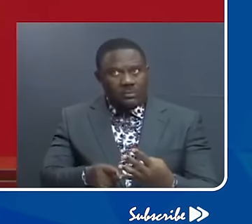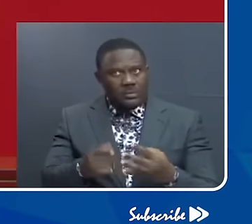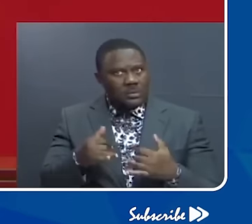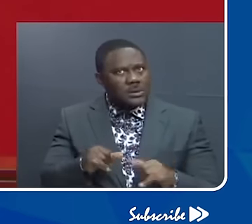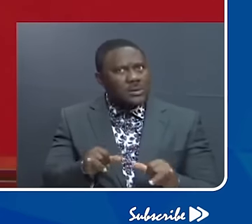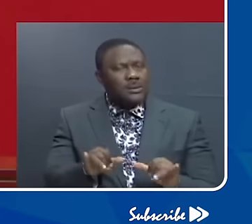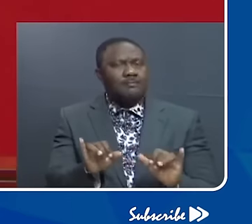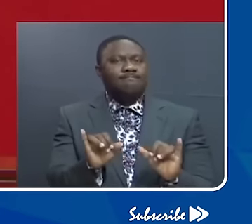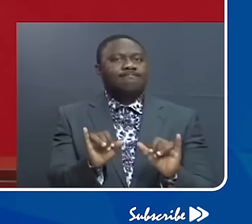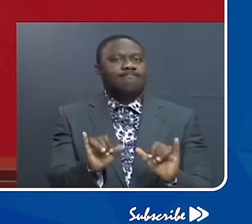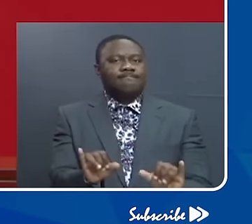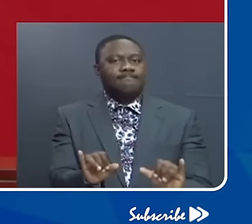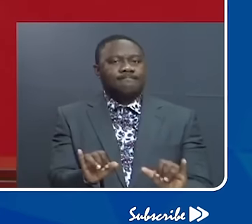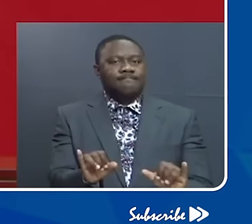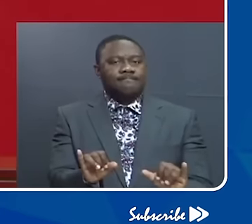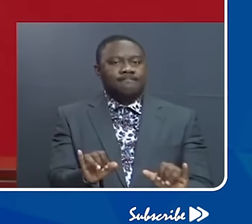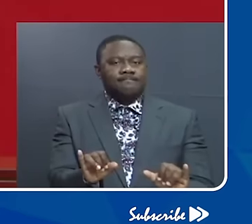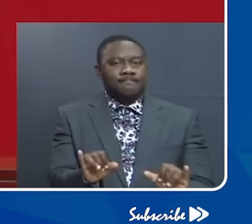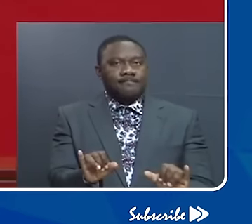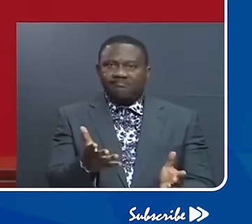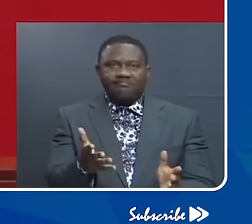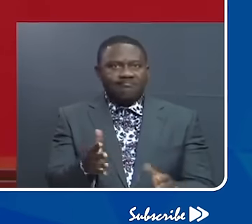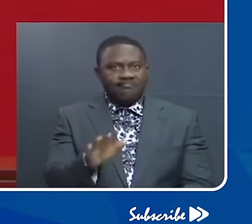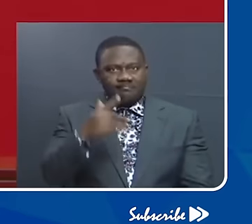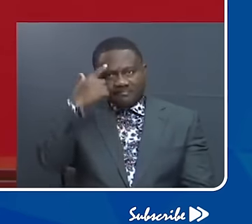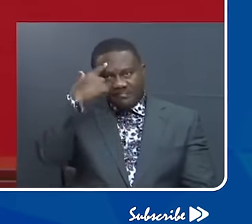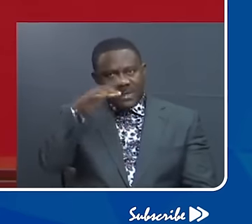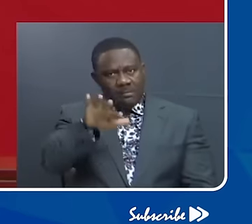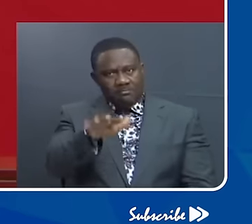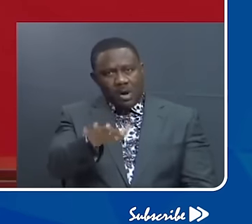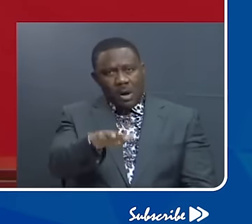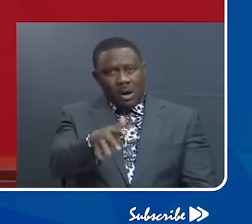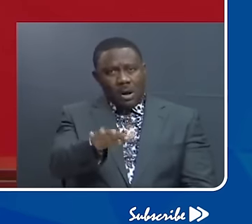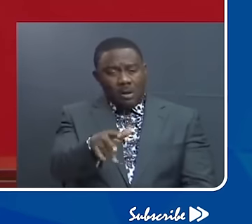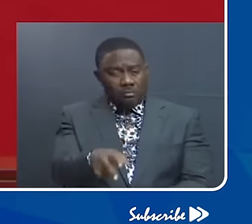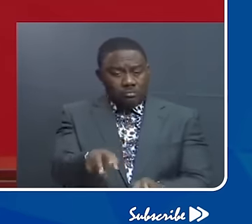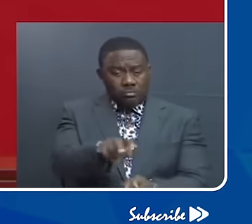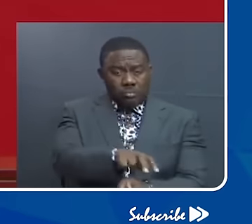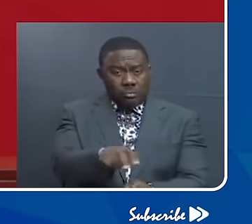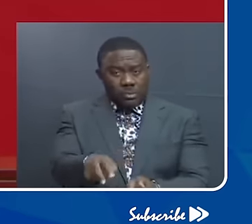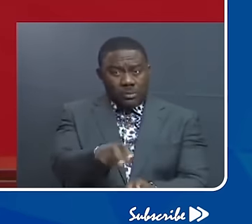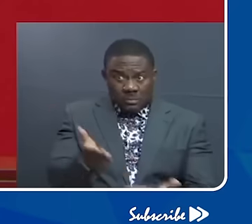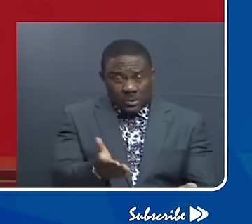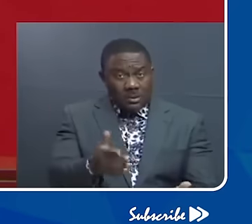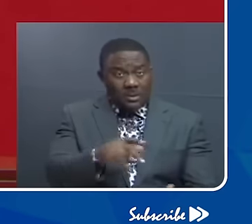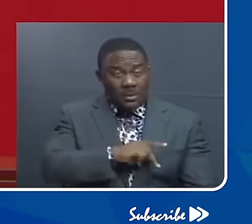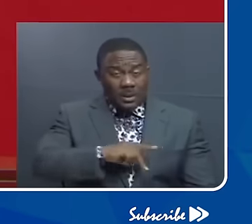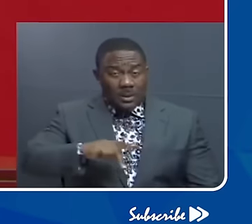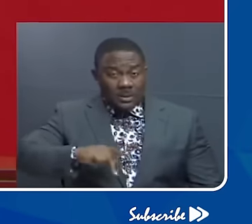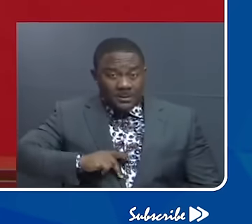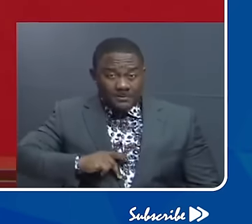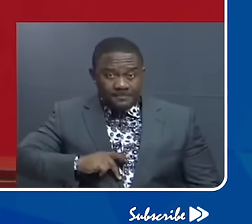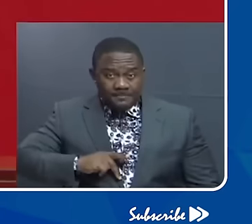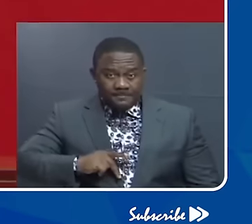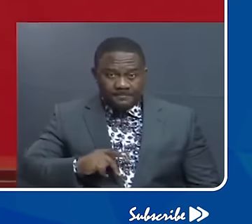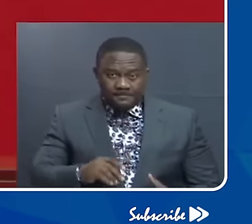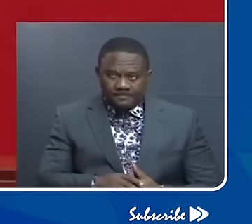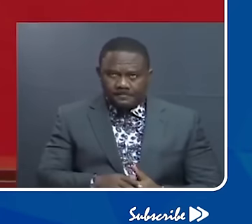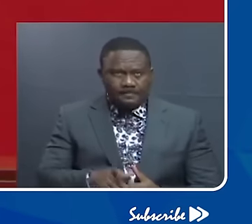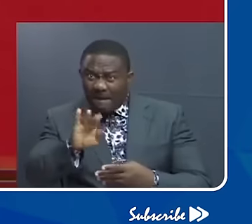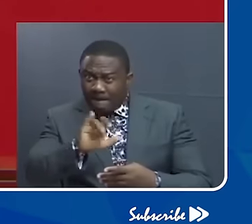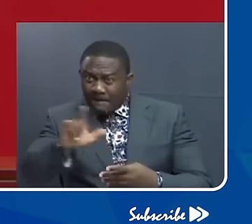They remain in a state of limbo, unreturned to Parliament, detained by